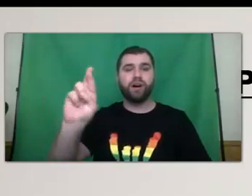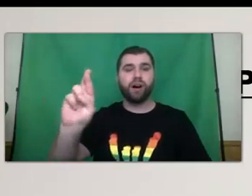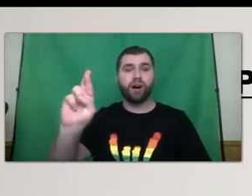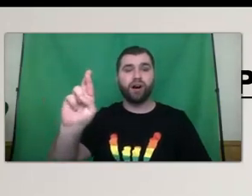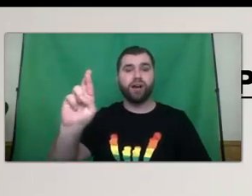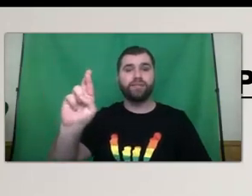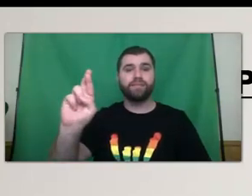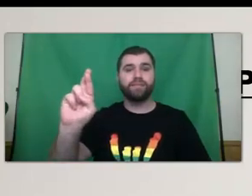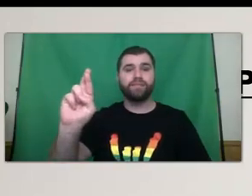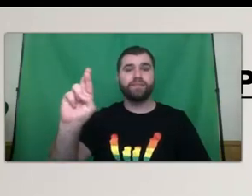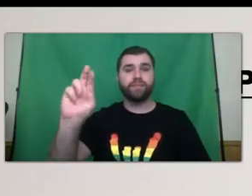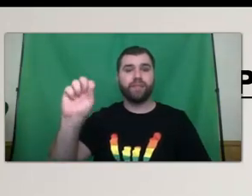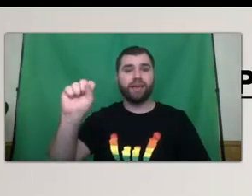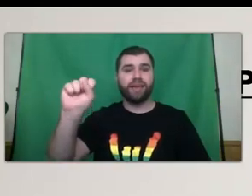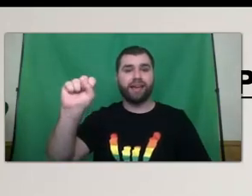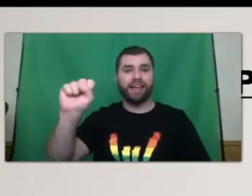R,